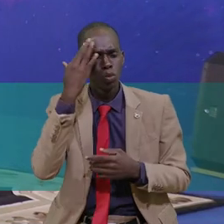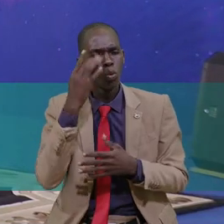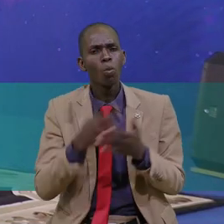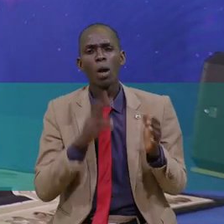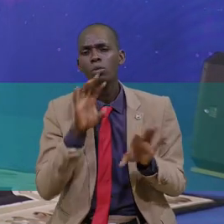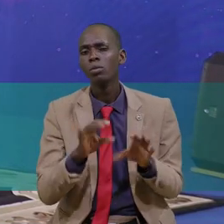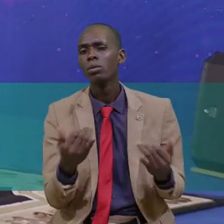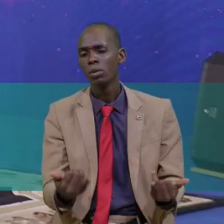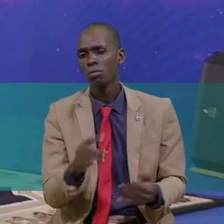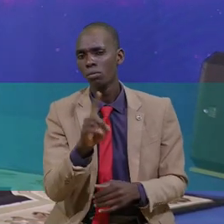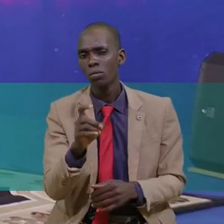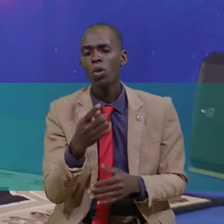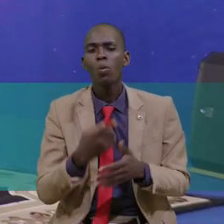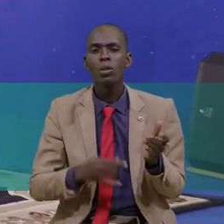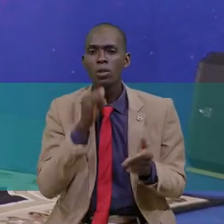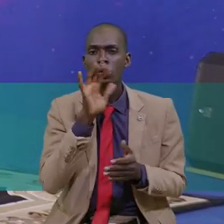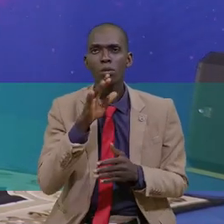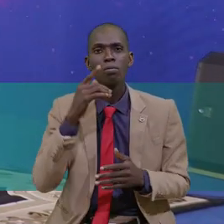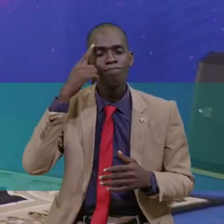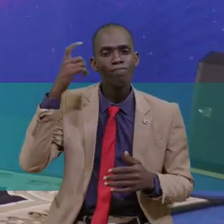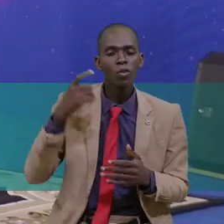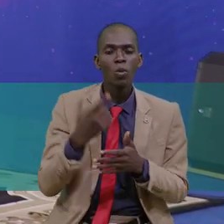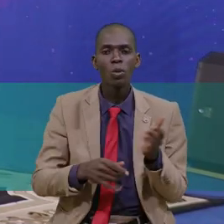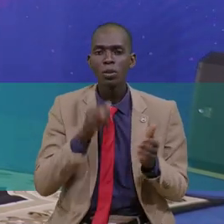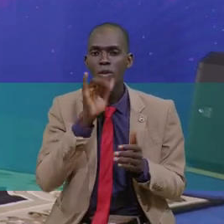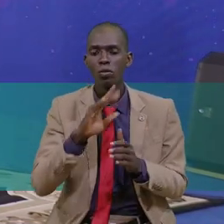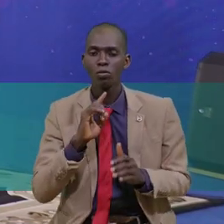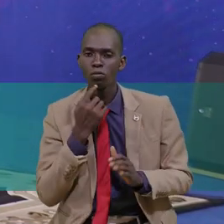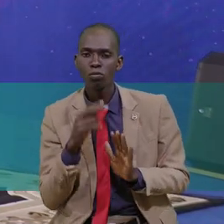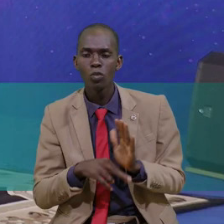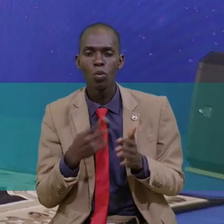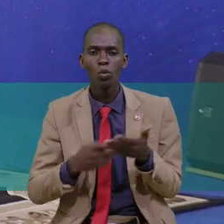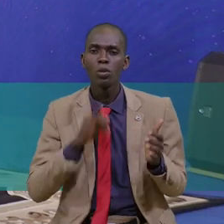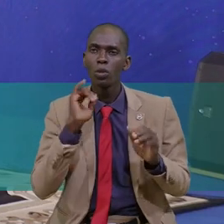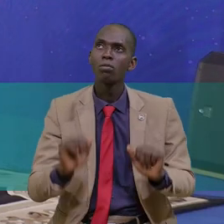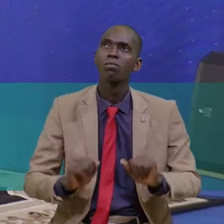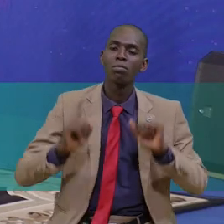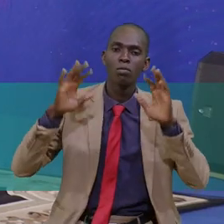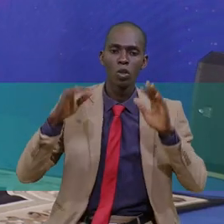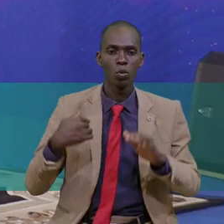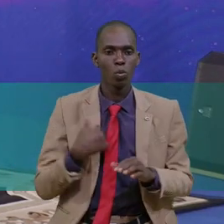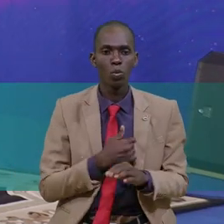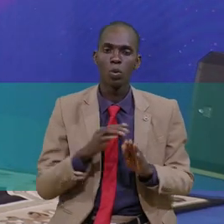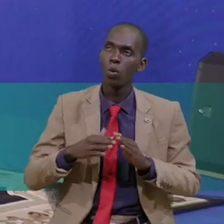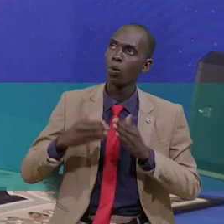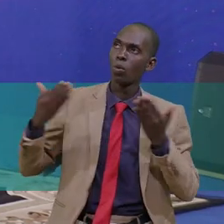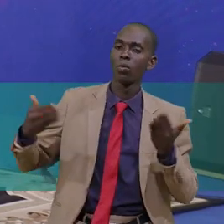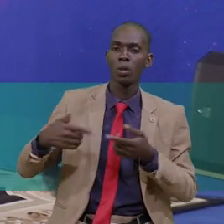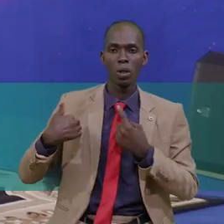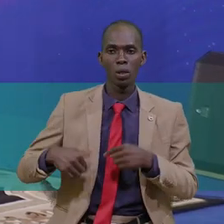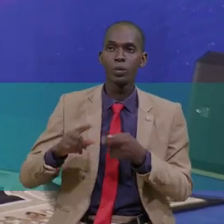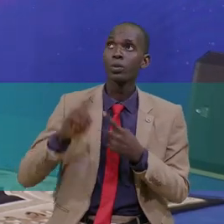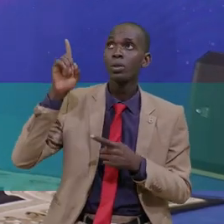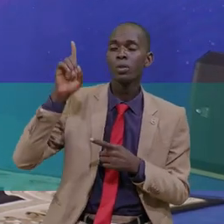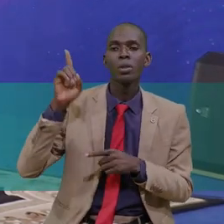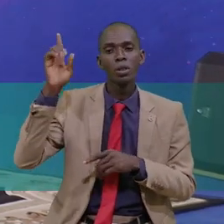passion? What's your consecration? What's your commitment? We open up to him and we reserve nothing. He calls us